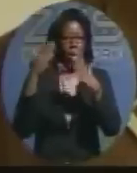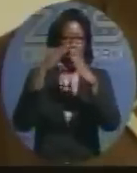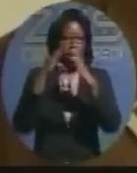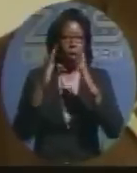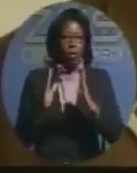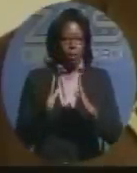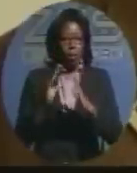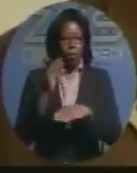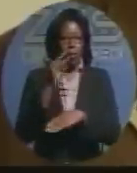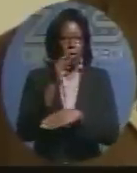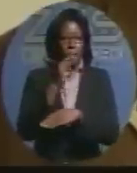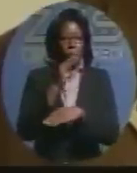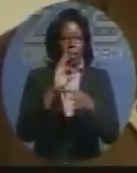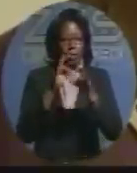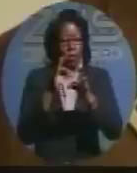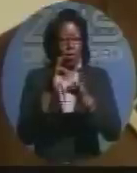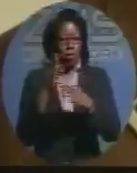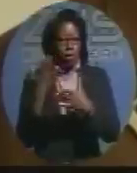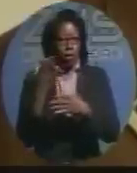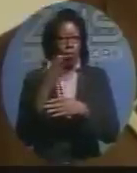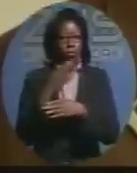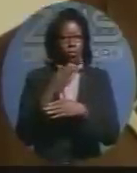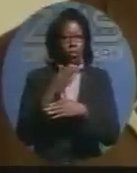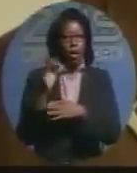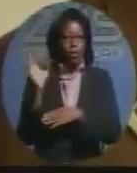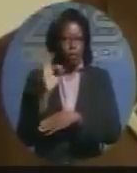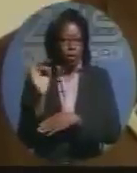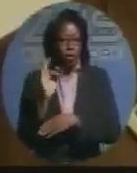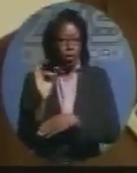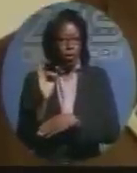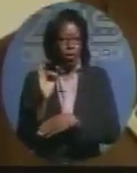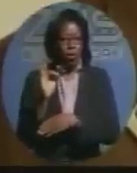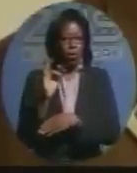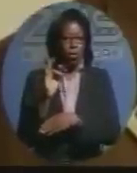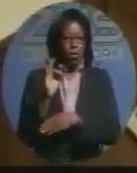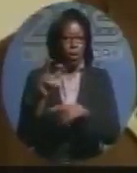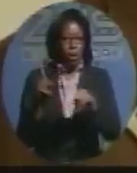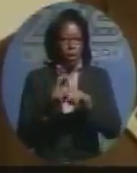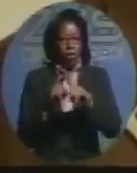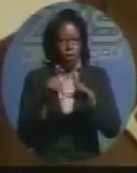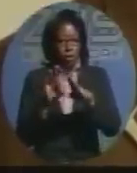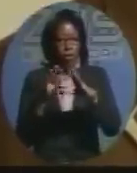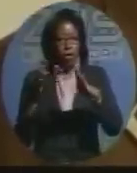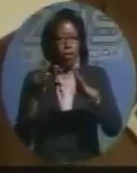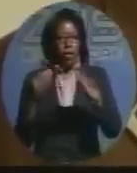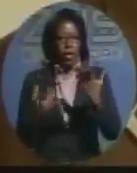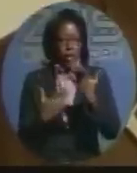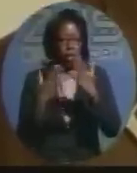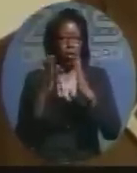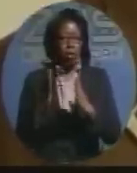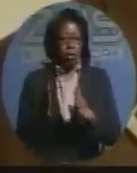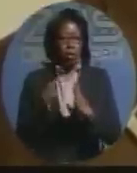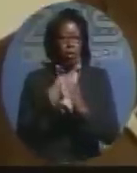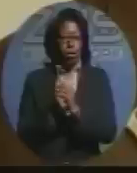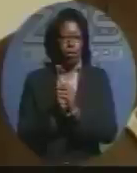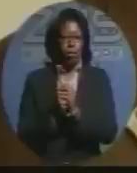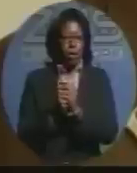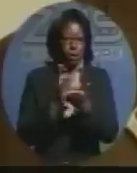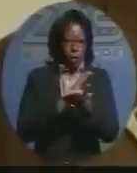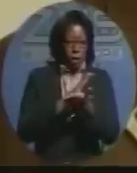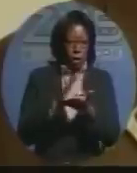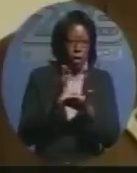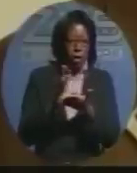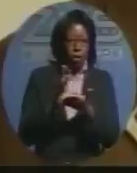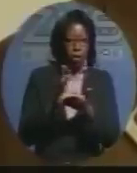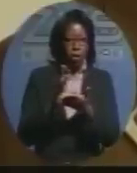household fixture and furnishing and appliances, freezers and heaters, material for cleaning or repair